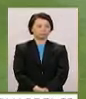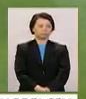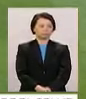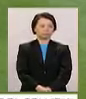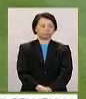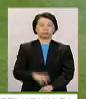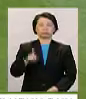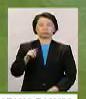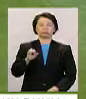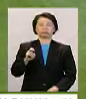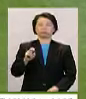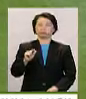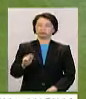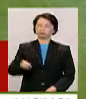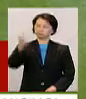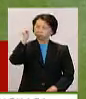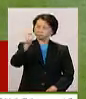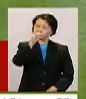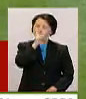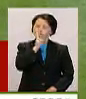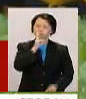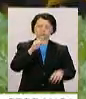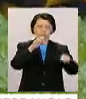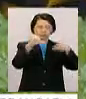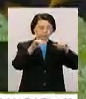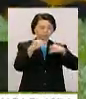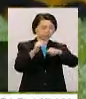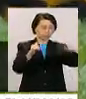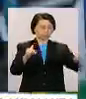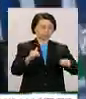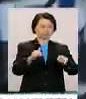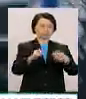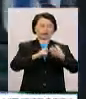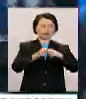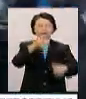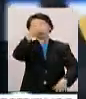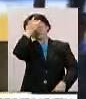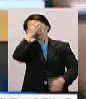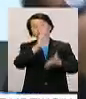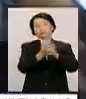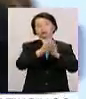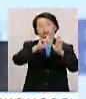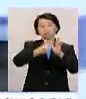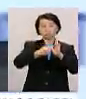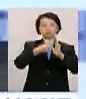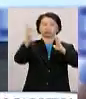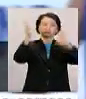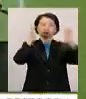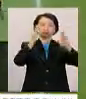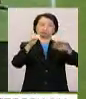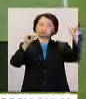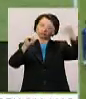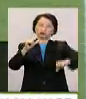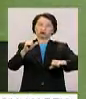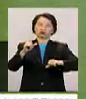Menurut Tiong Kim, kad merah itu menyebabkan rentak permainan pasukan negara terganggu sekaligus menjadi punca utama Malaysia tewas